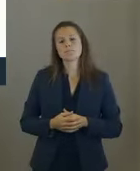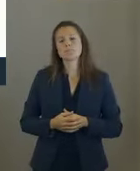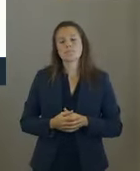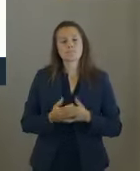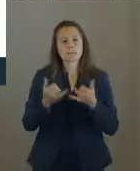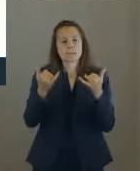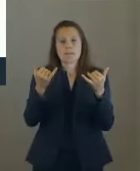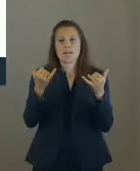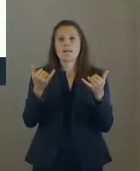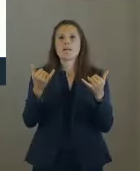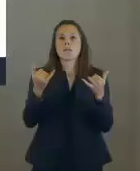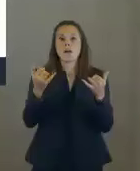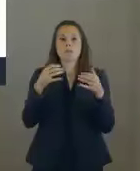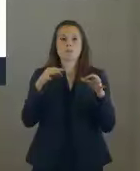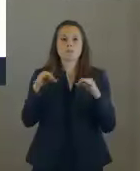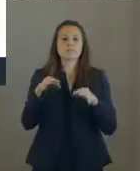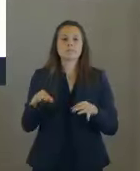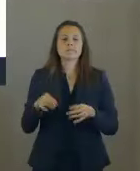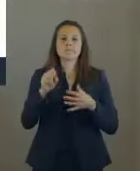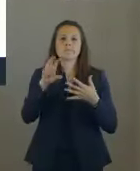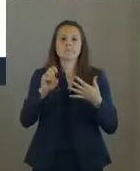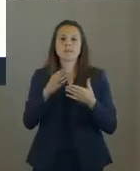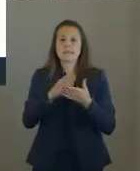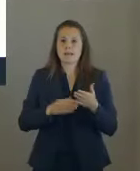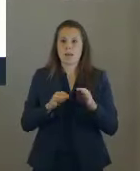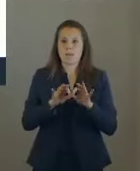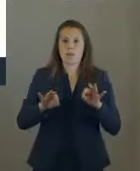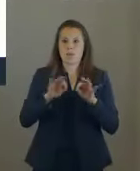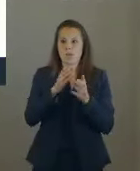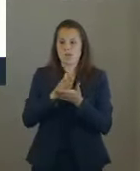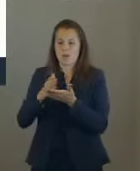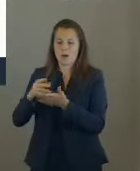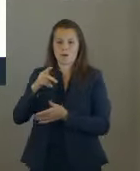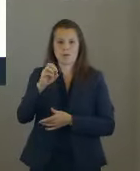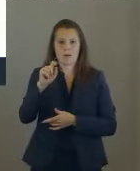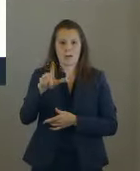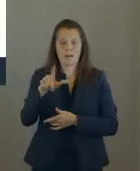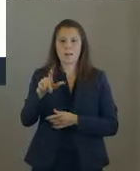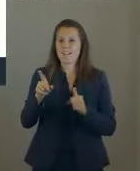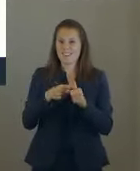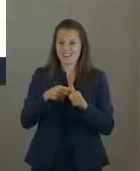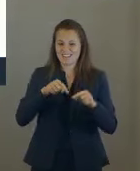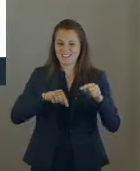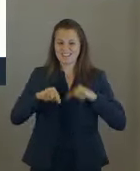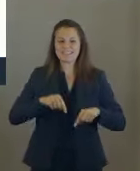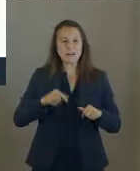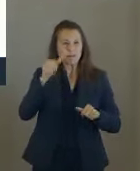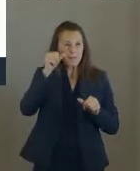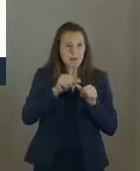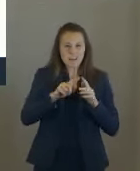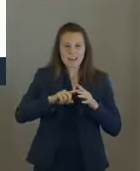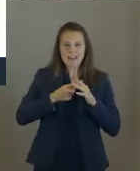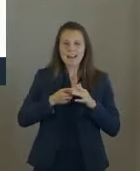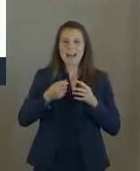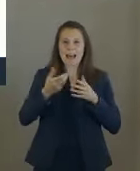So I want to give you some highlights of the portal. I would like to harken back to the beginning of this presentation when I asked you to think of a customer